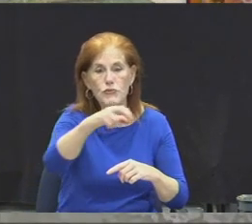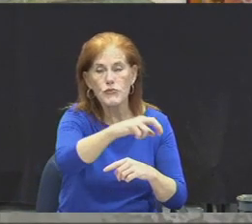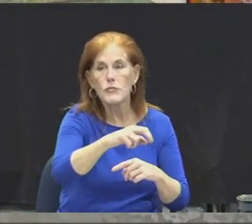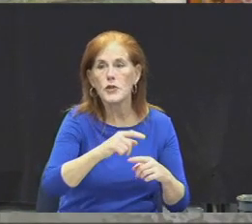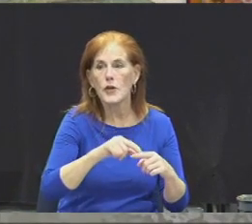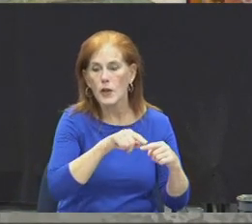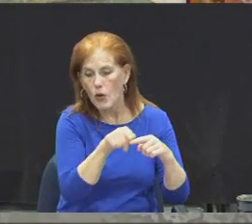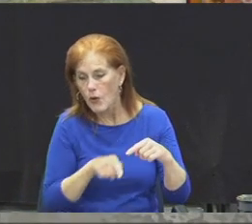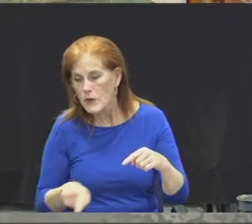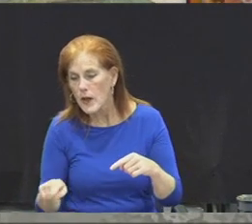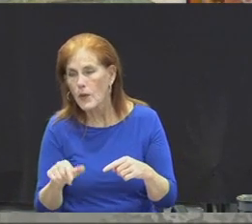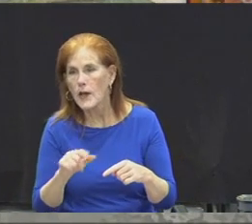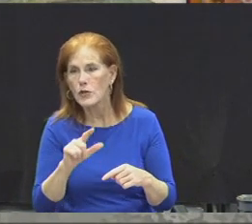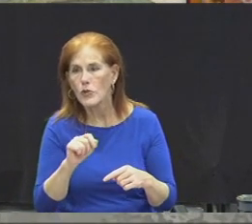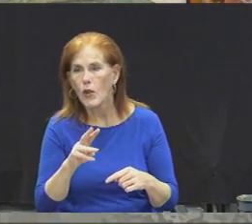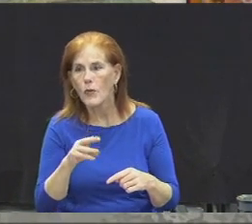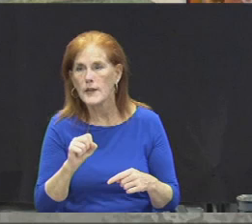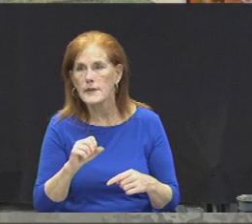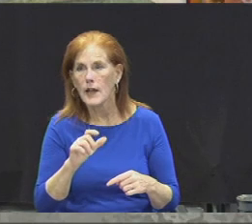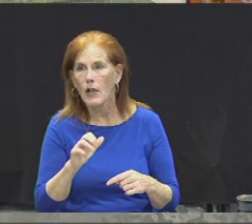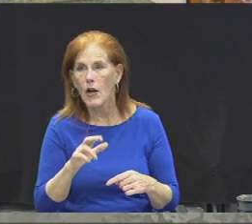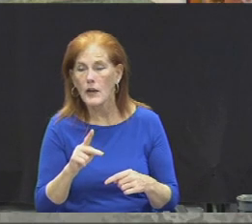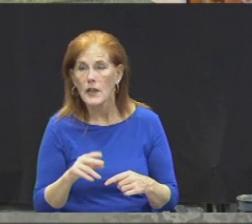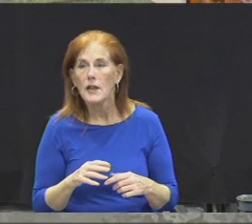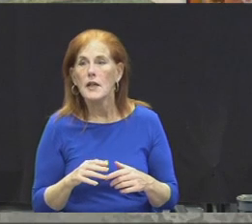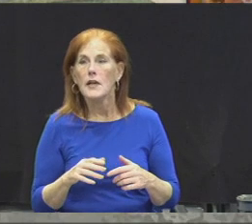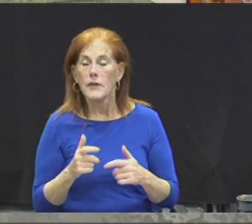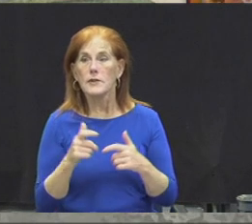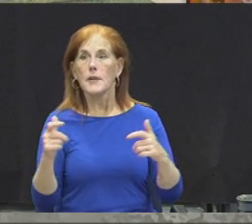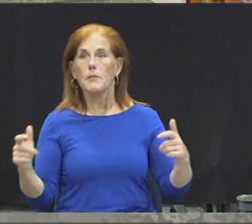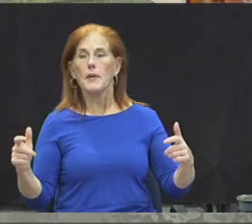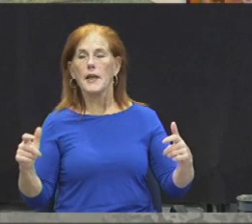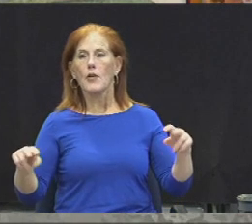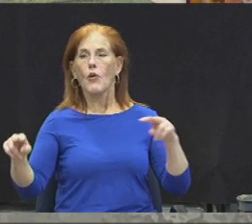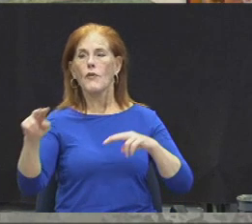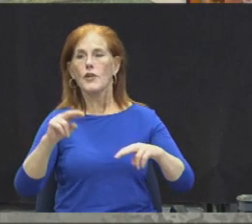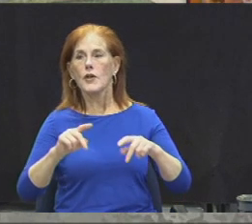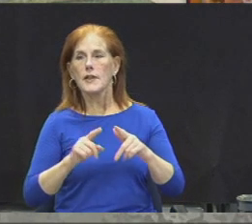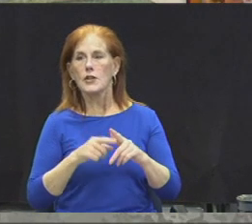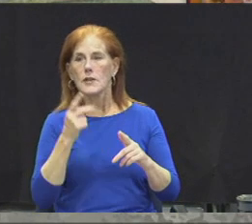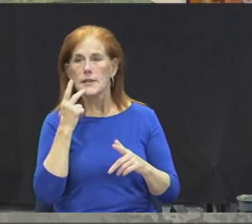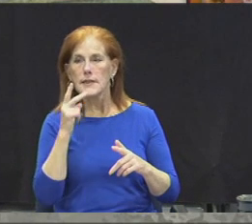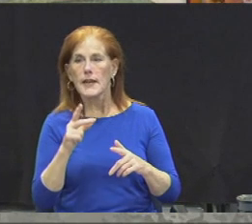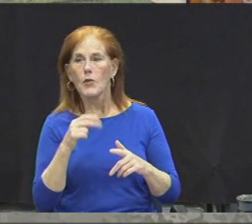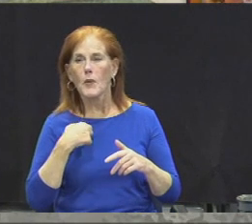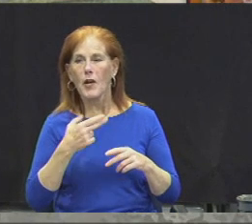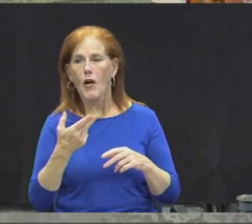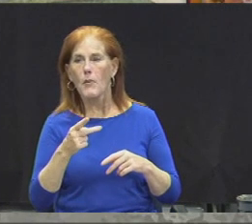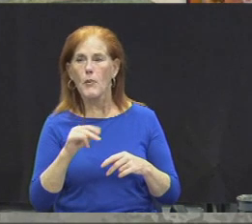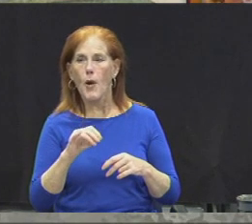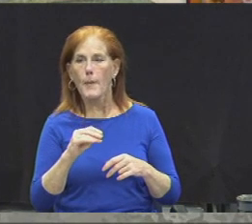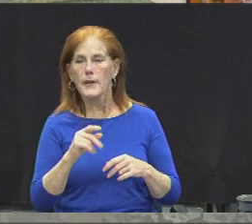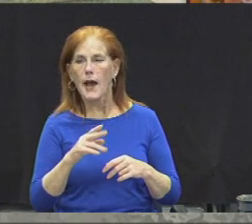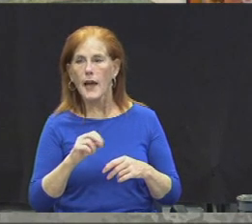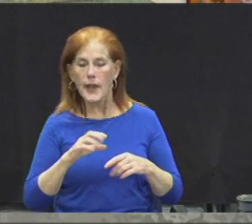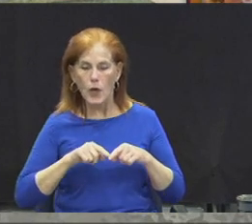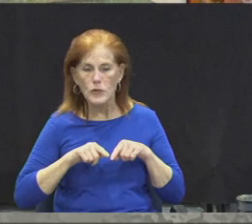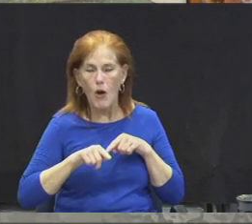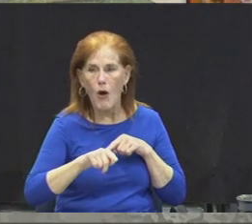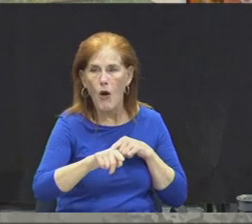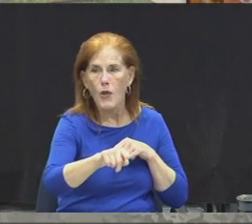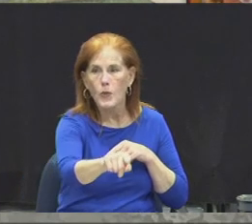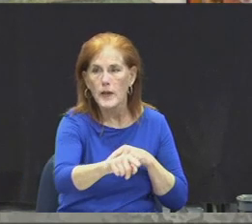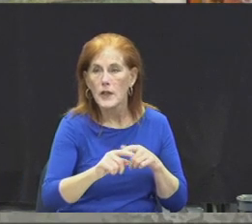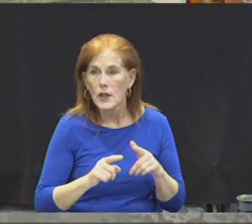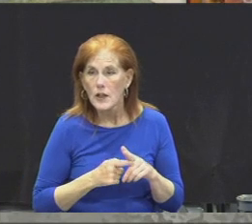north. This is a very broad overview, but you can start to see this is the promenade that extends. You can start to make out this